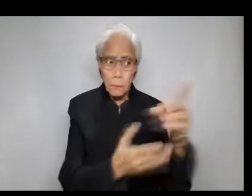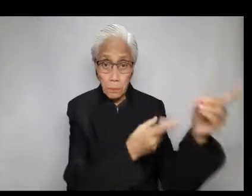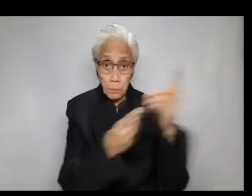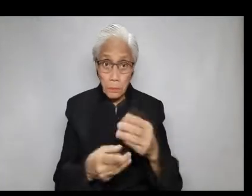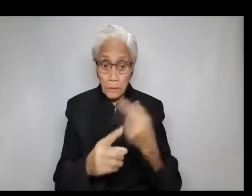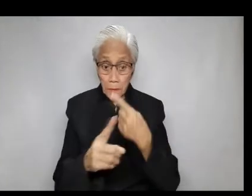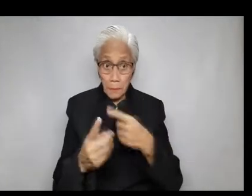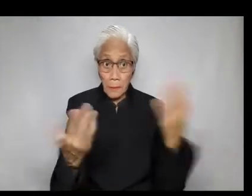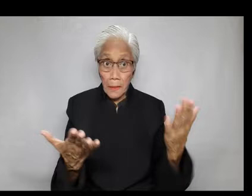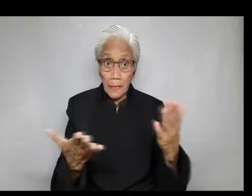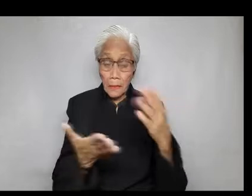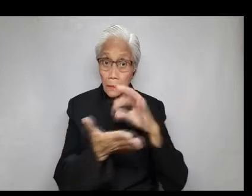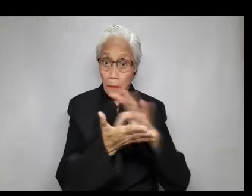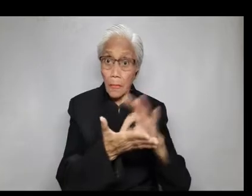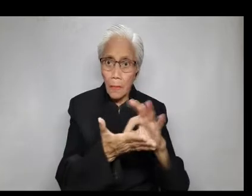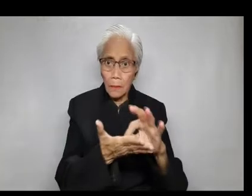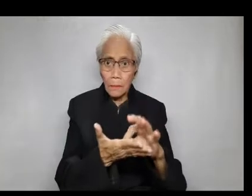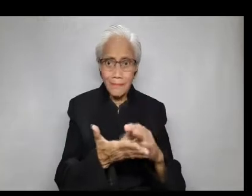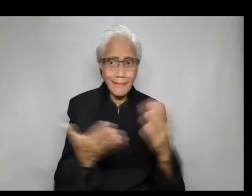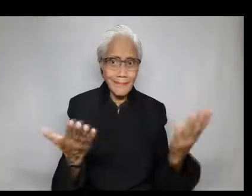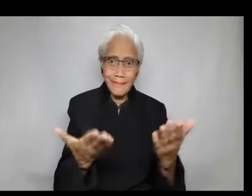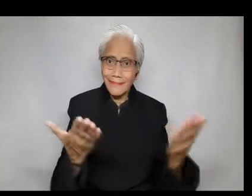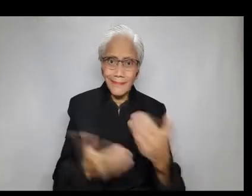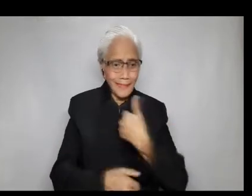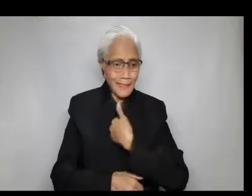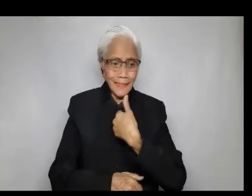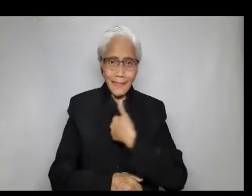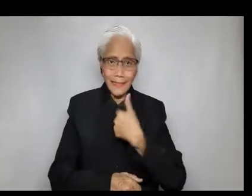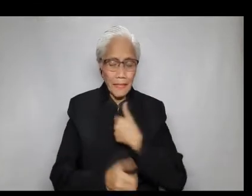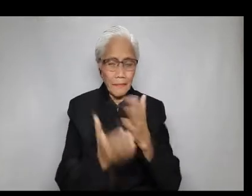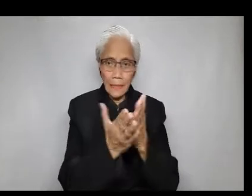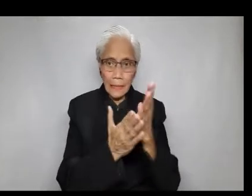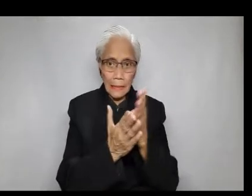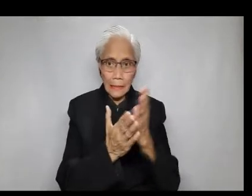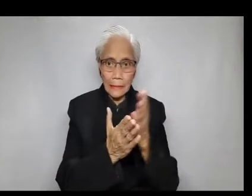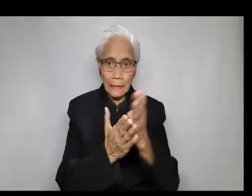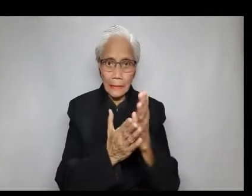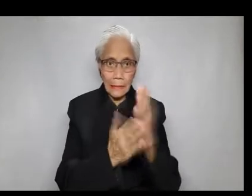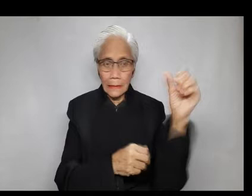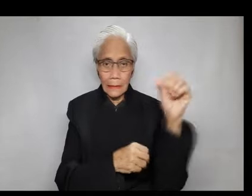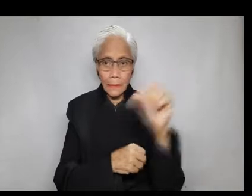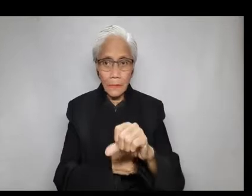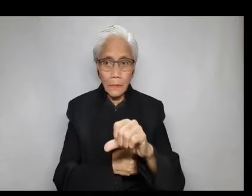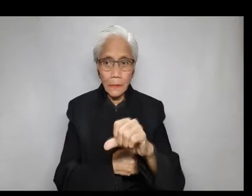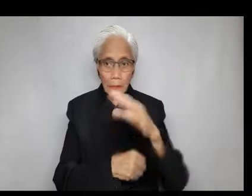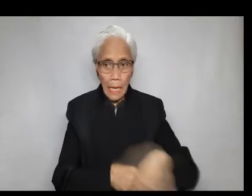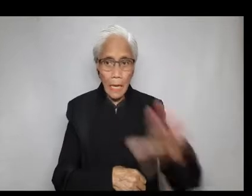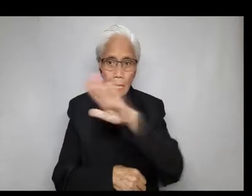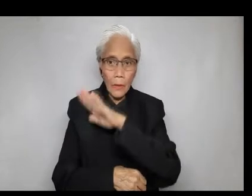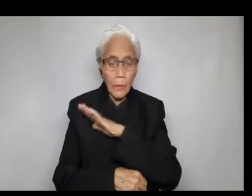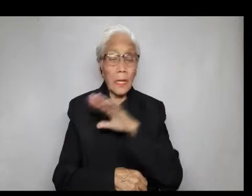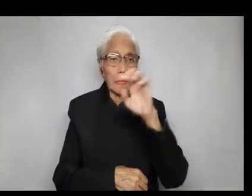you draw from this account. This self-righteousness depletes our